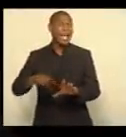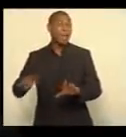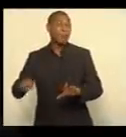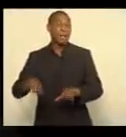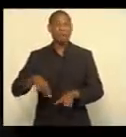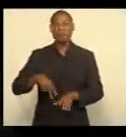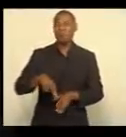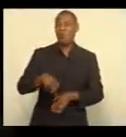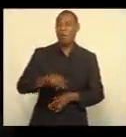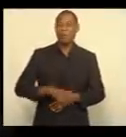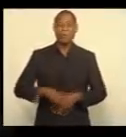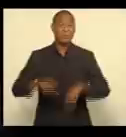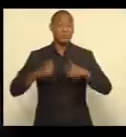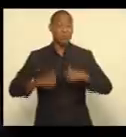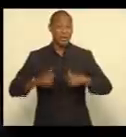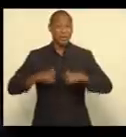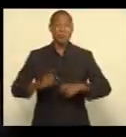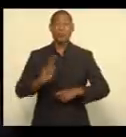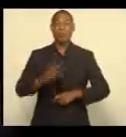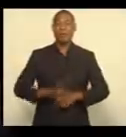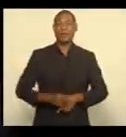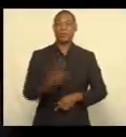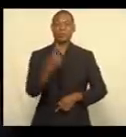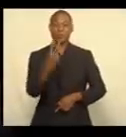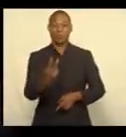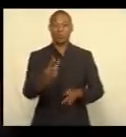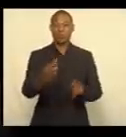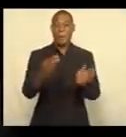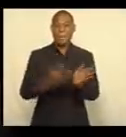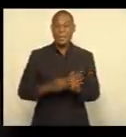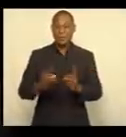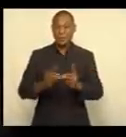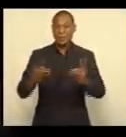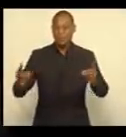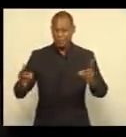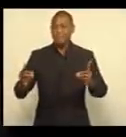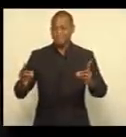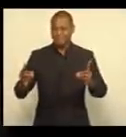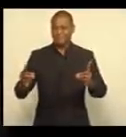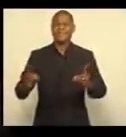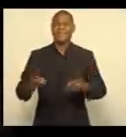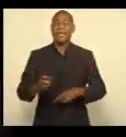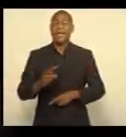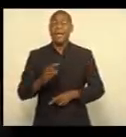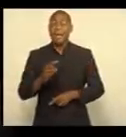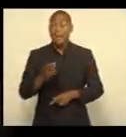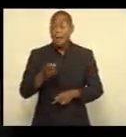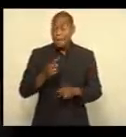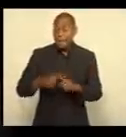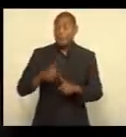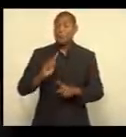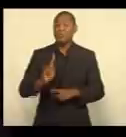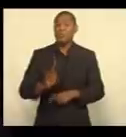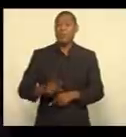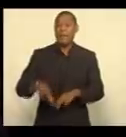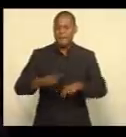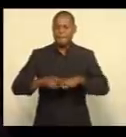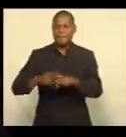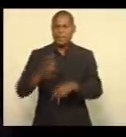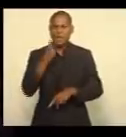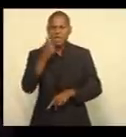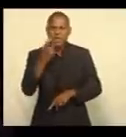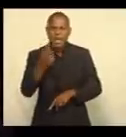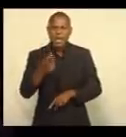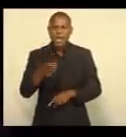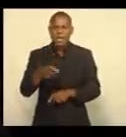practice and exercise the 2 meters distance, and the Care Fiji app must be activated on their respective mobile phones. The top